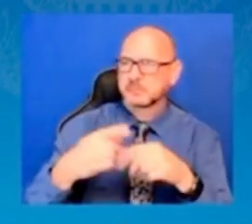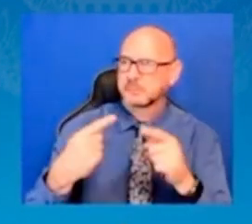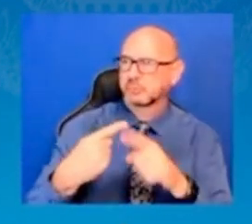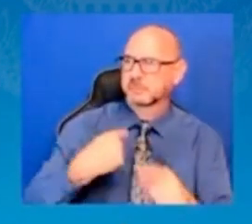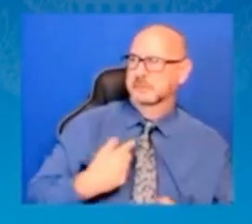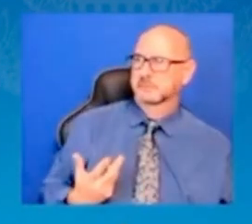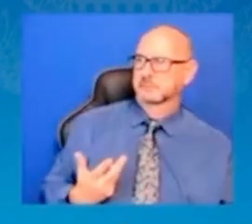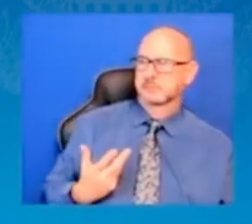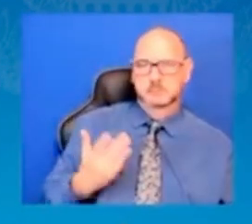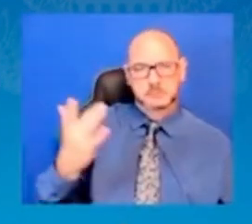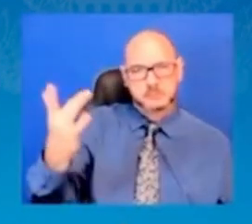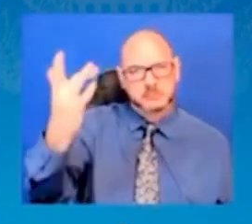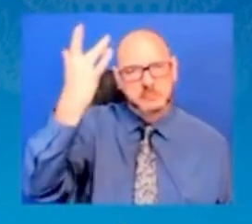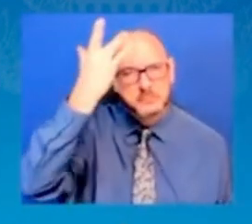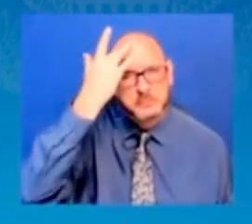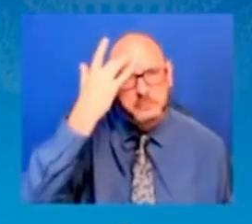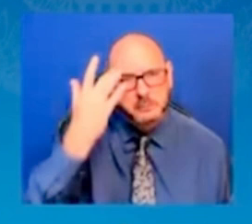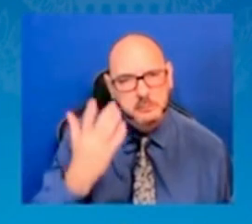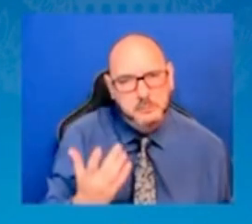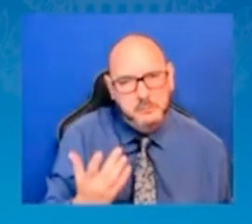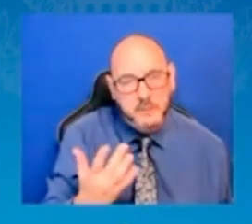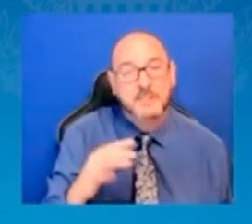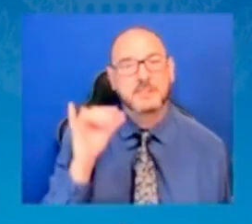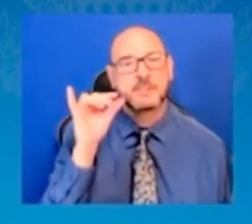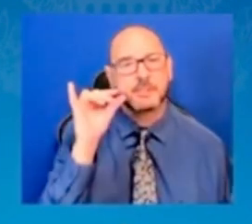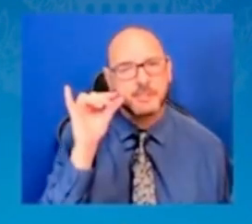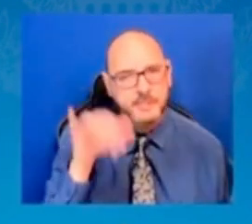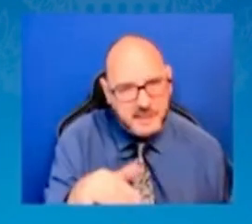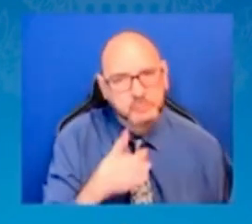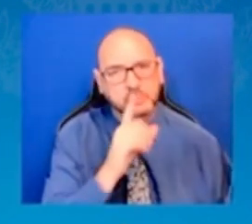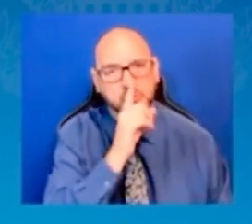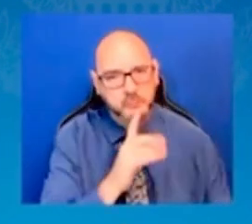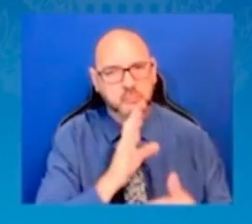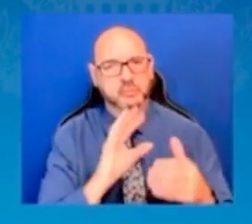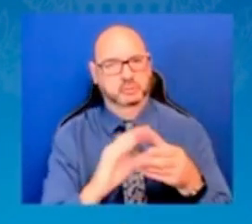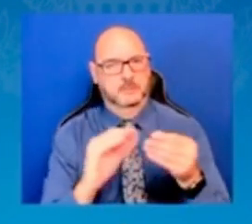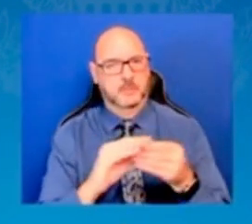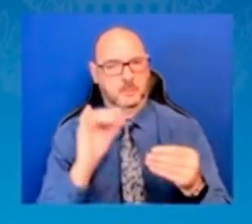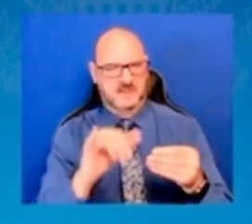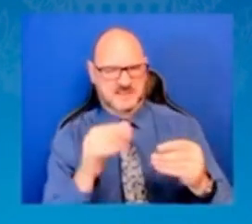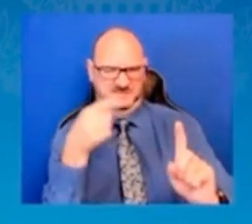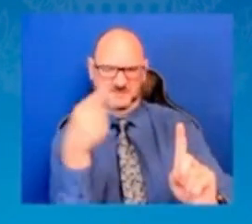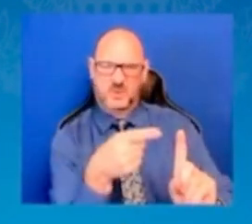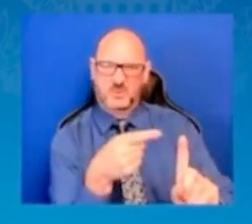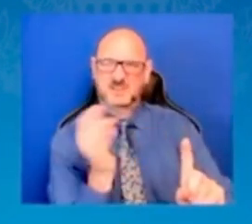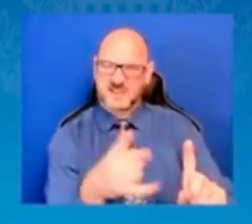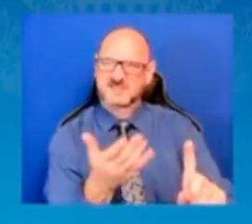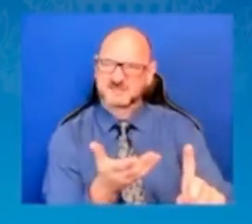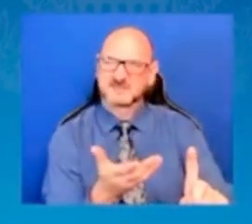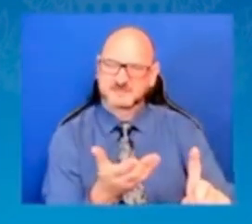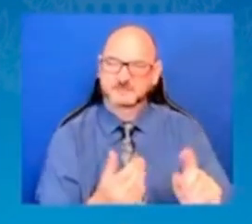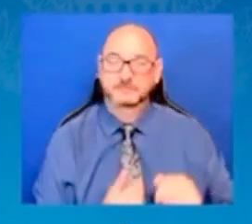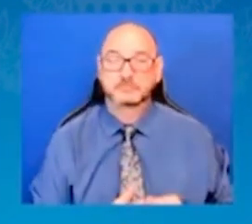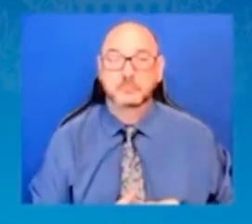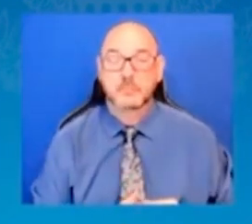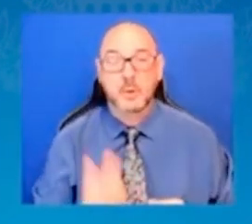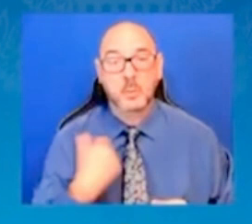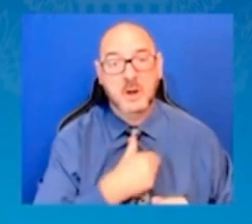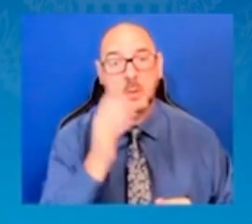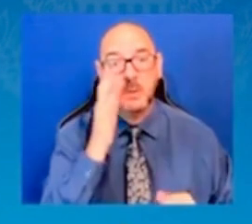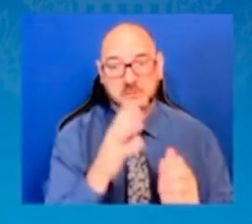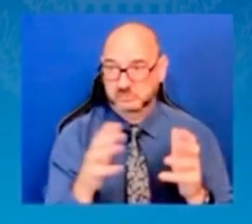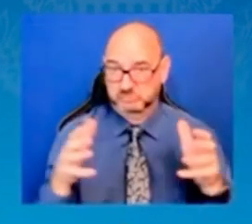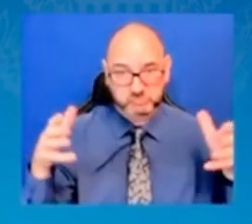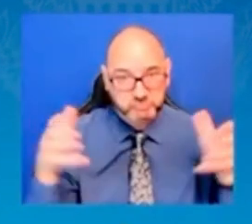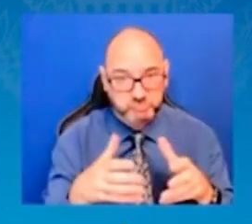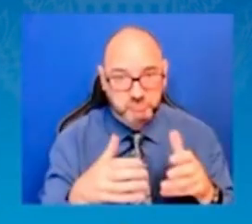Because that is what we are talking about. And so we will together do the work that we need